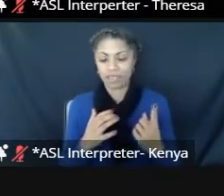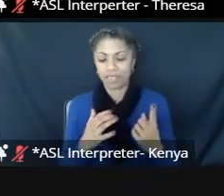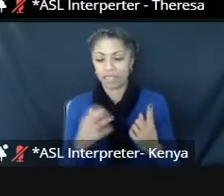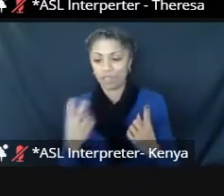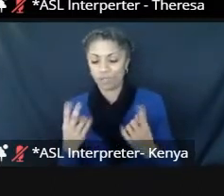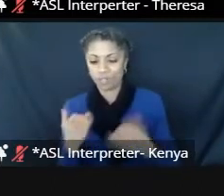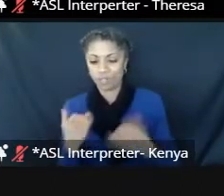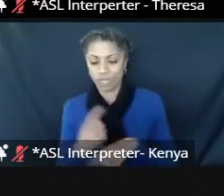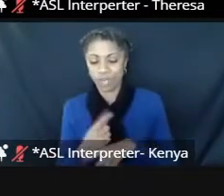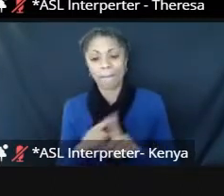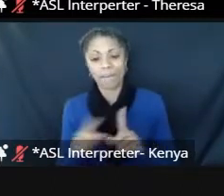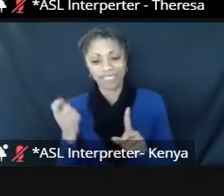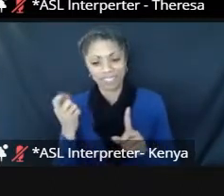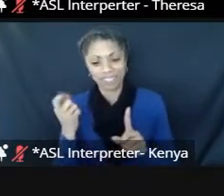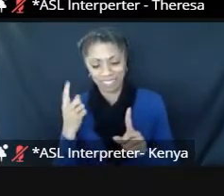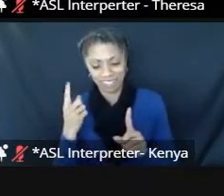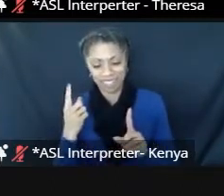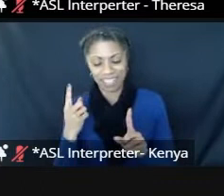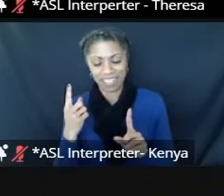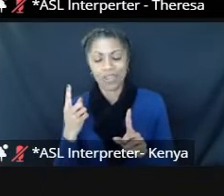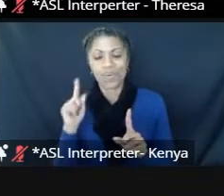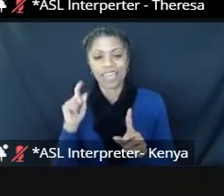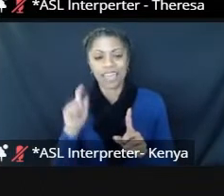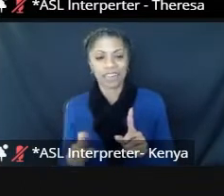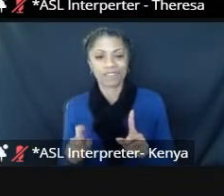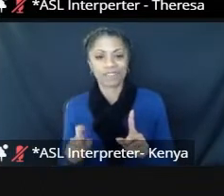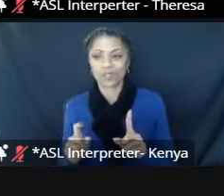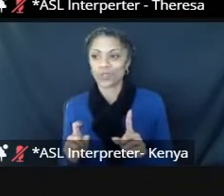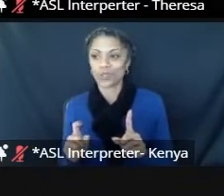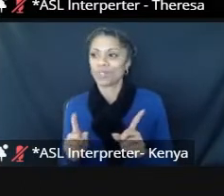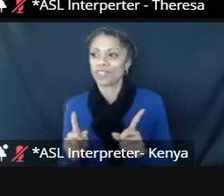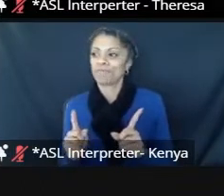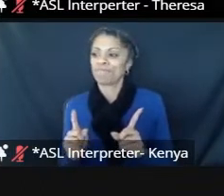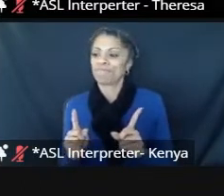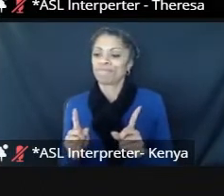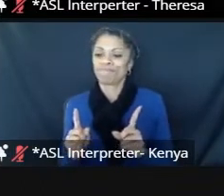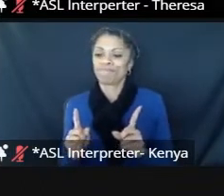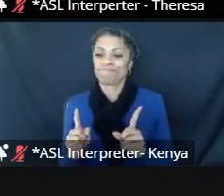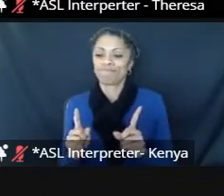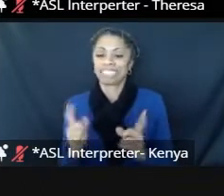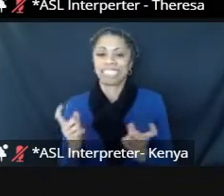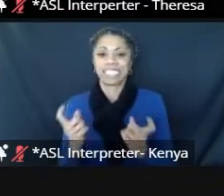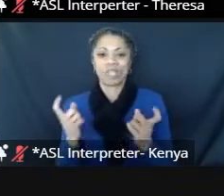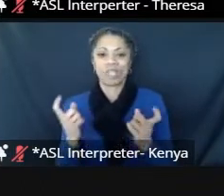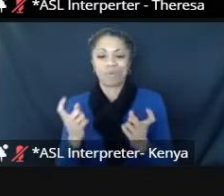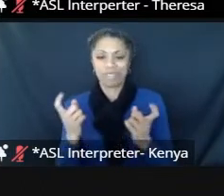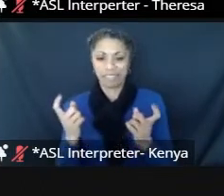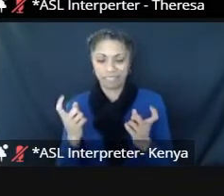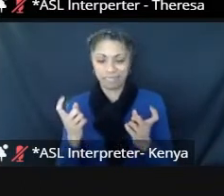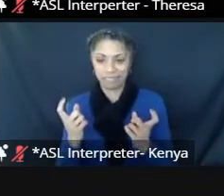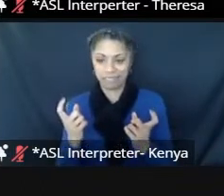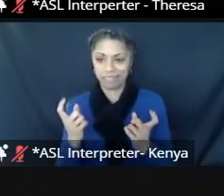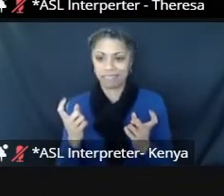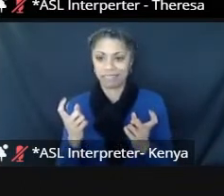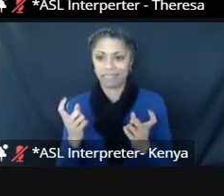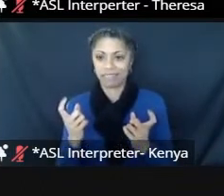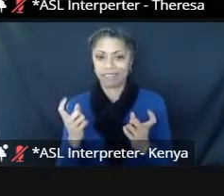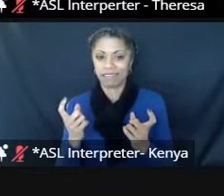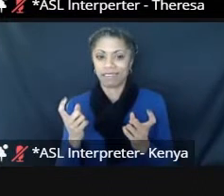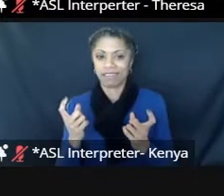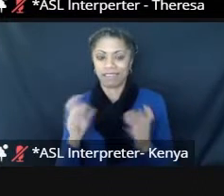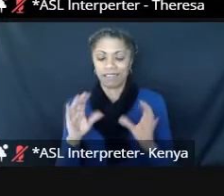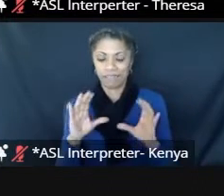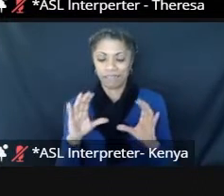celebrating the presence and first appearance of